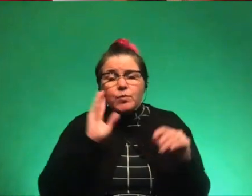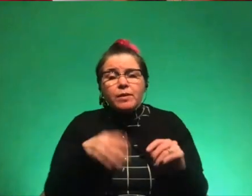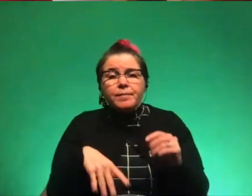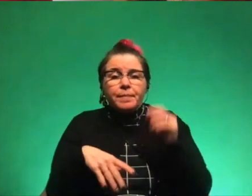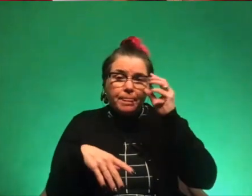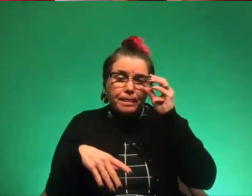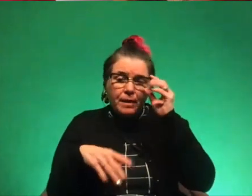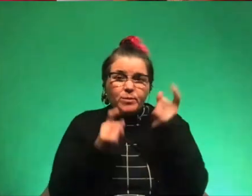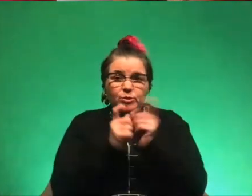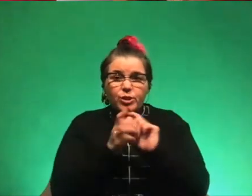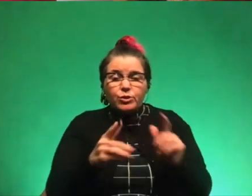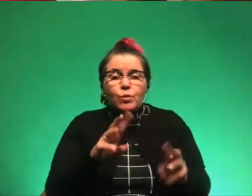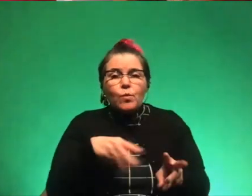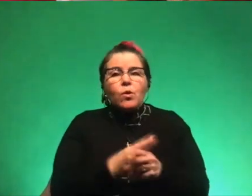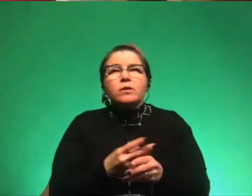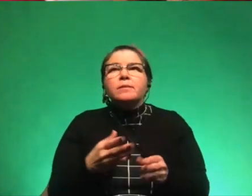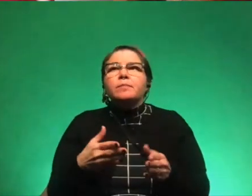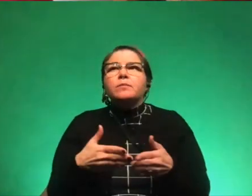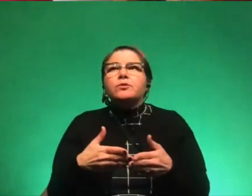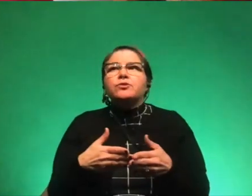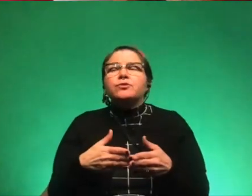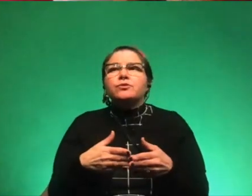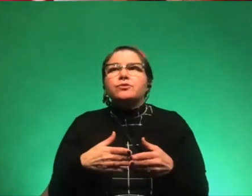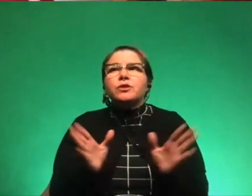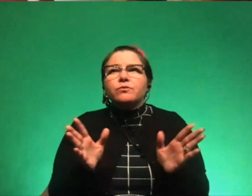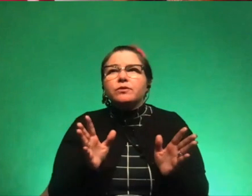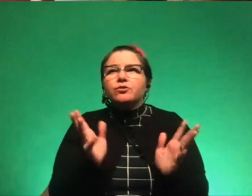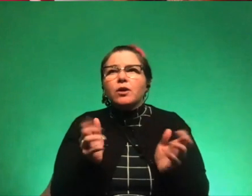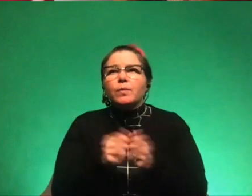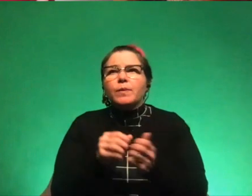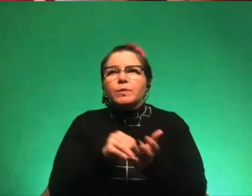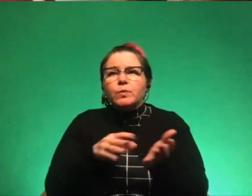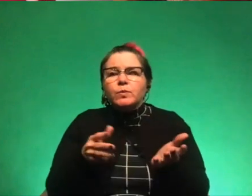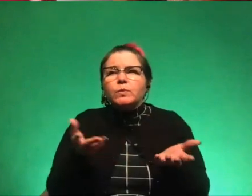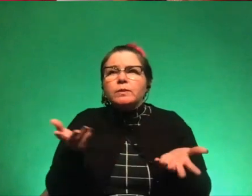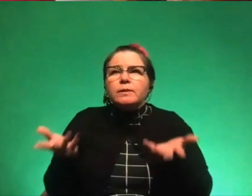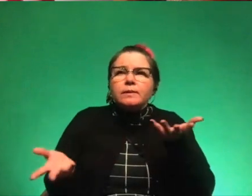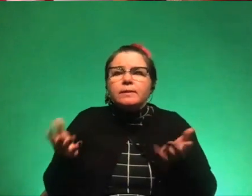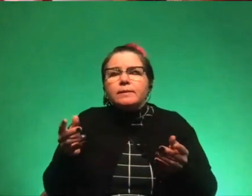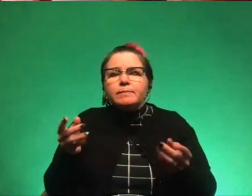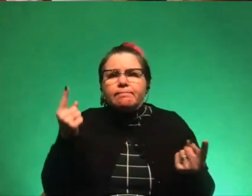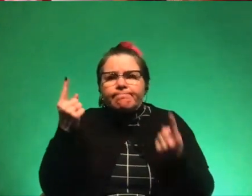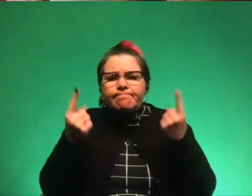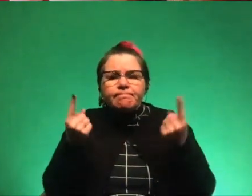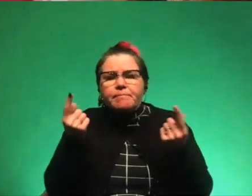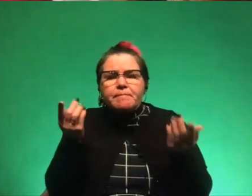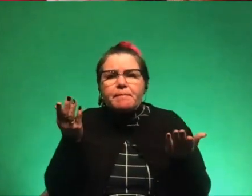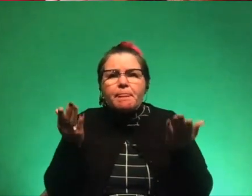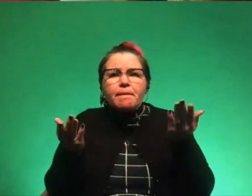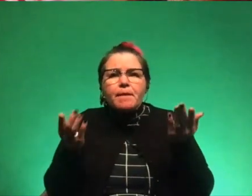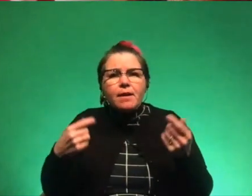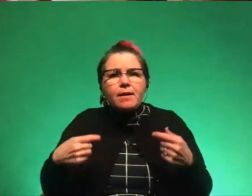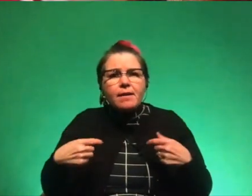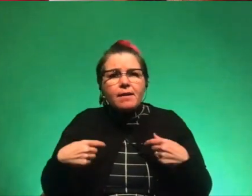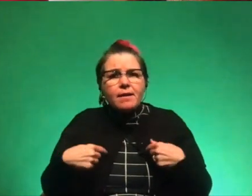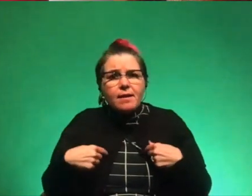world. And it's more generally like talking to students who are maybe thinking of like, you know, am I cut out for a